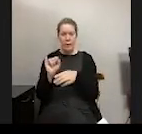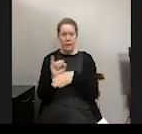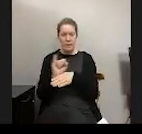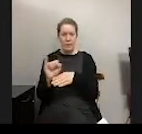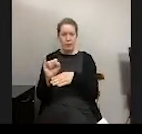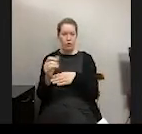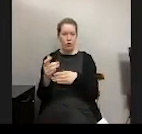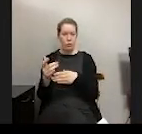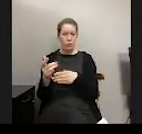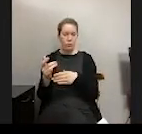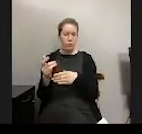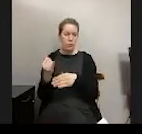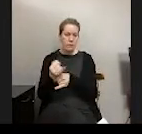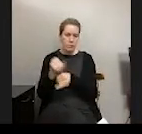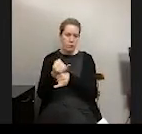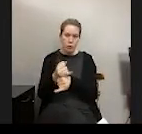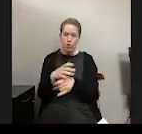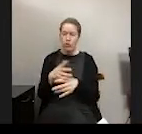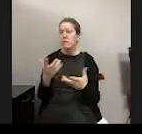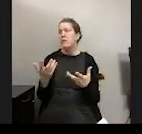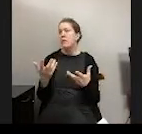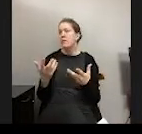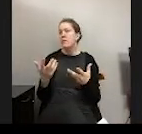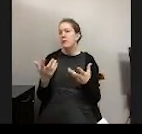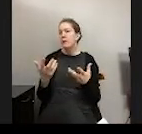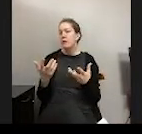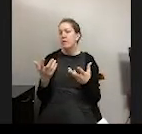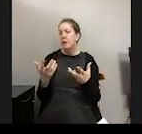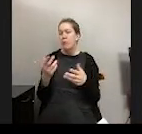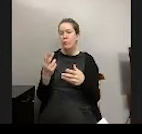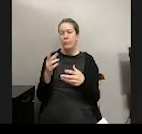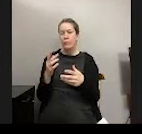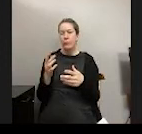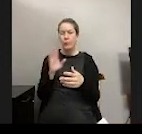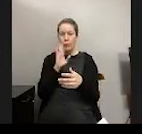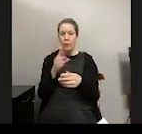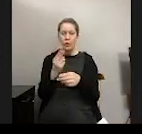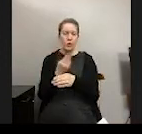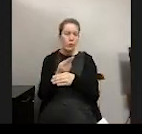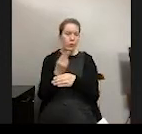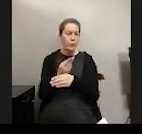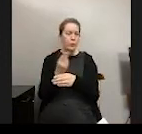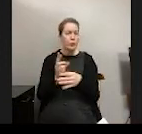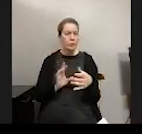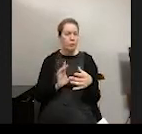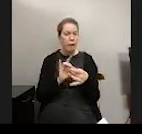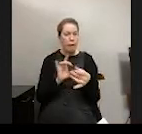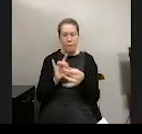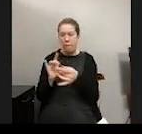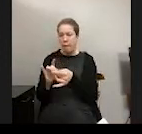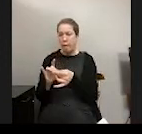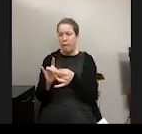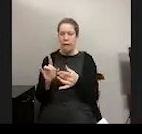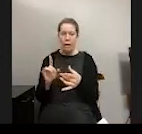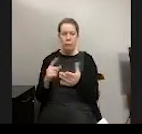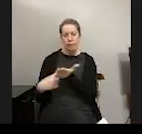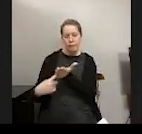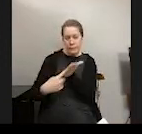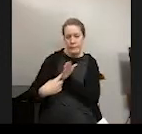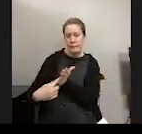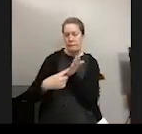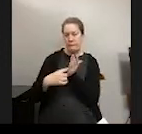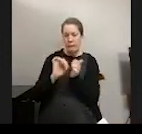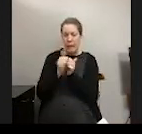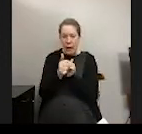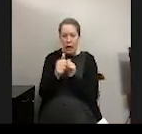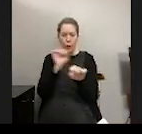Artworks MOUs, sort of connecting and solidifying some discussion points on how we want to work together. So